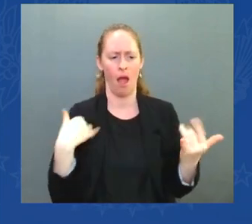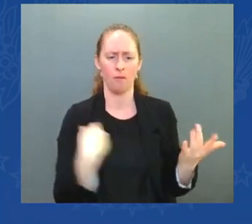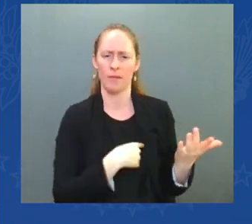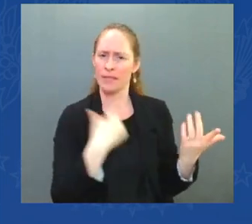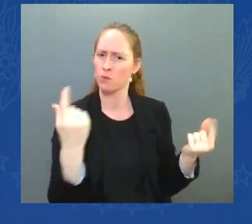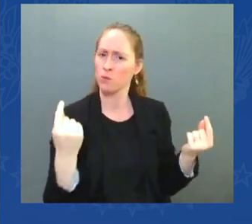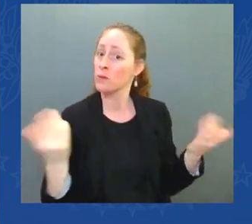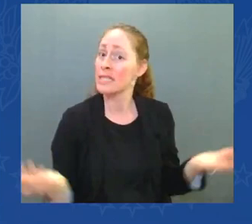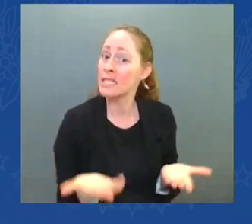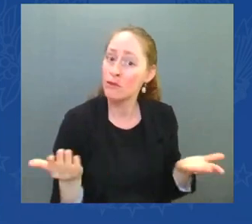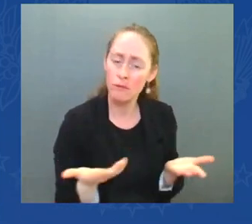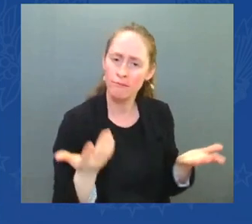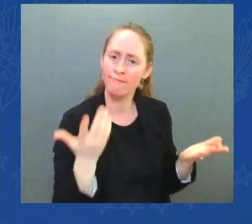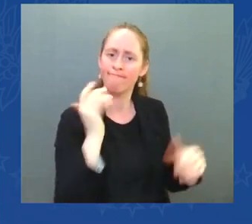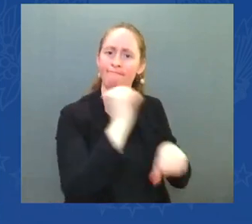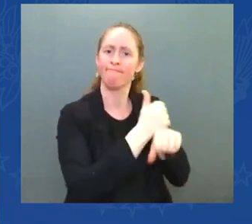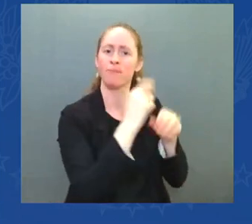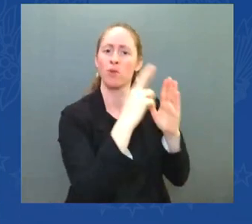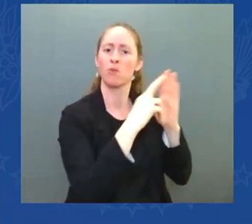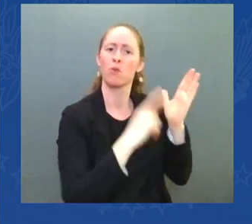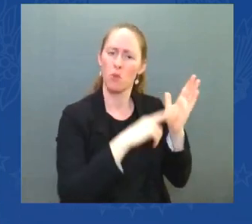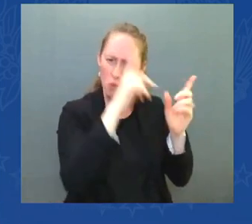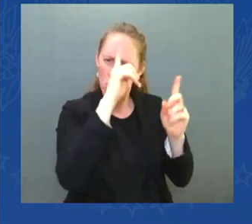from gun violence.